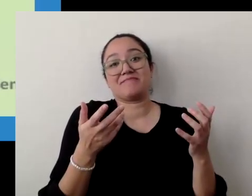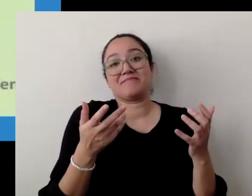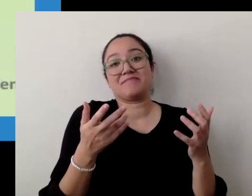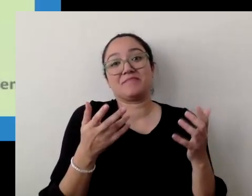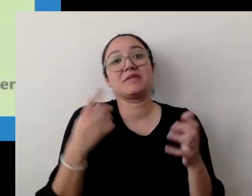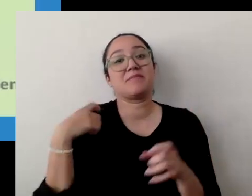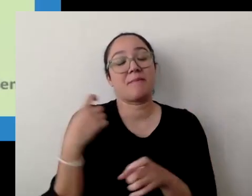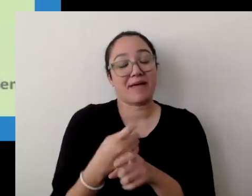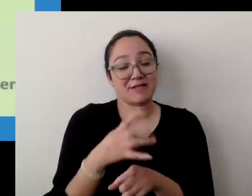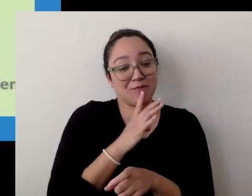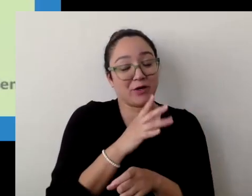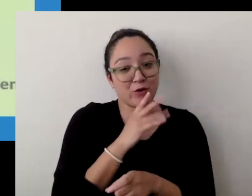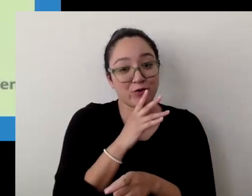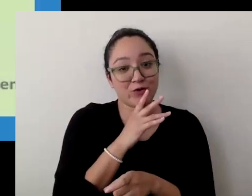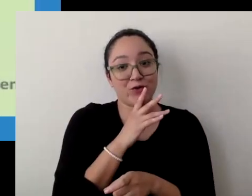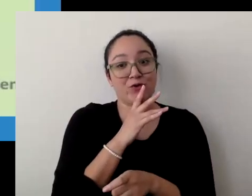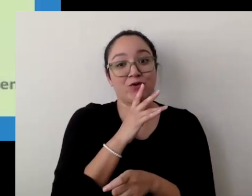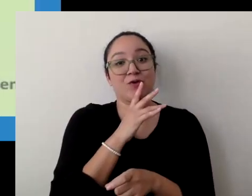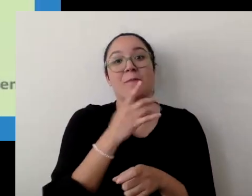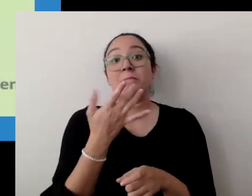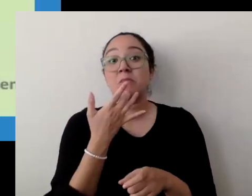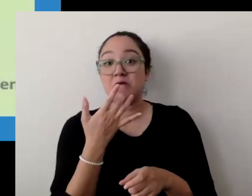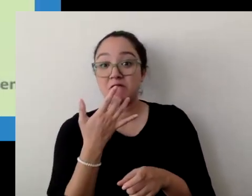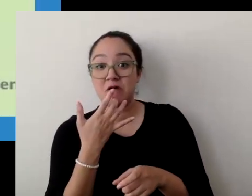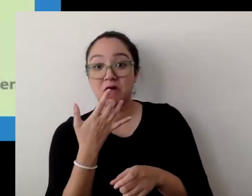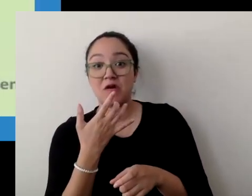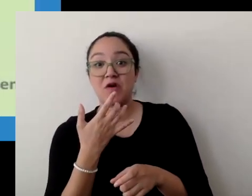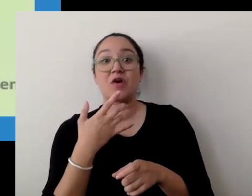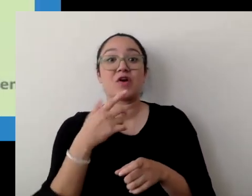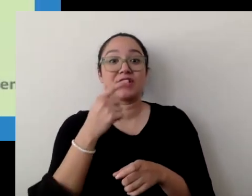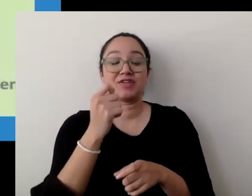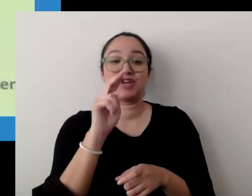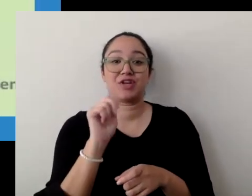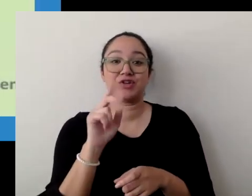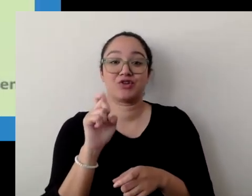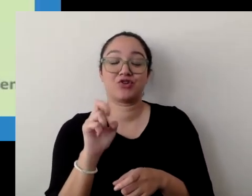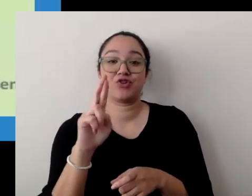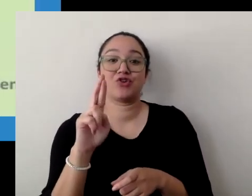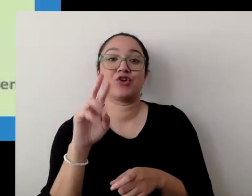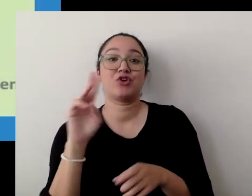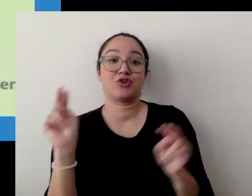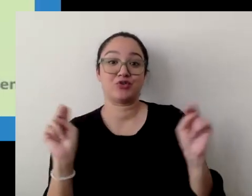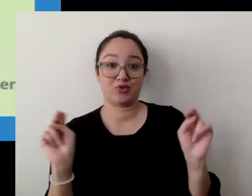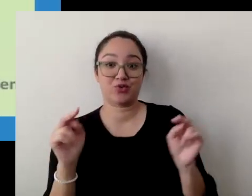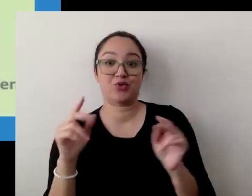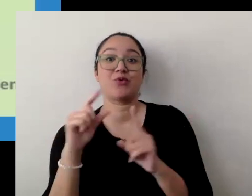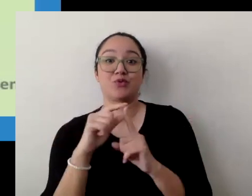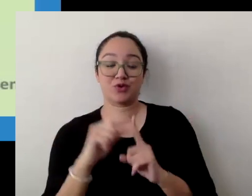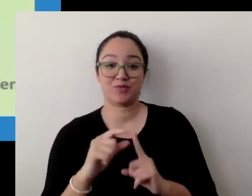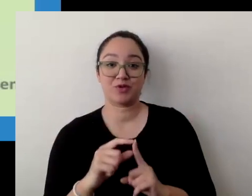a lot of Spanish speakers that prefer to use gender neutral terms use the